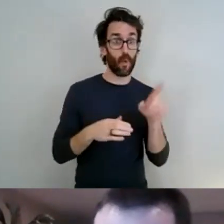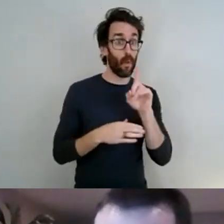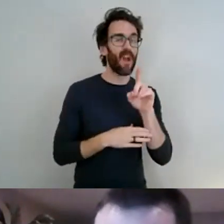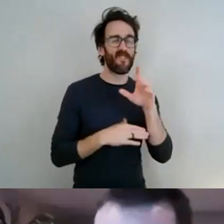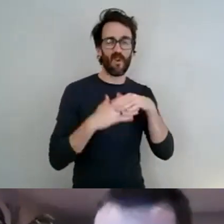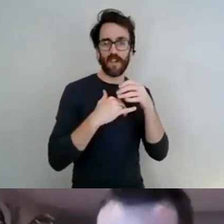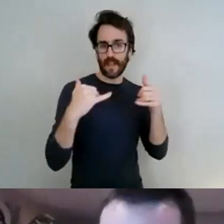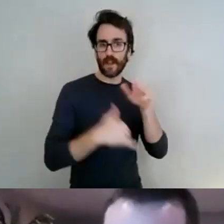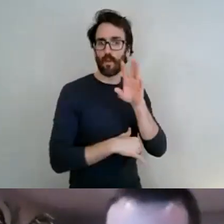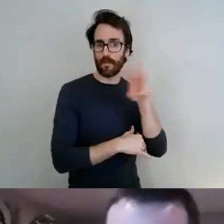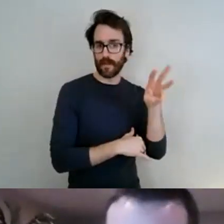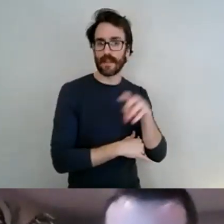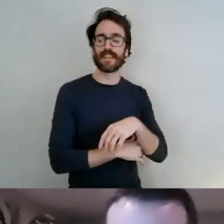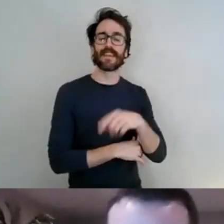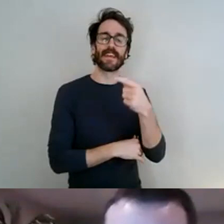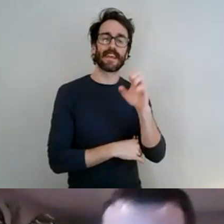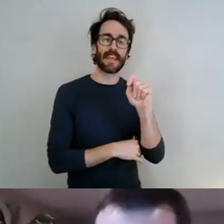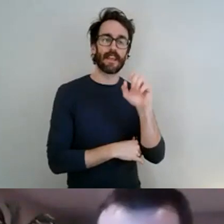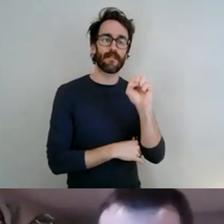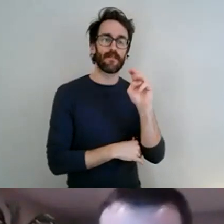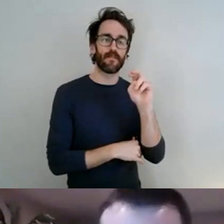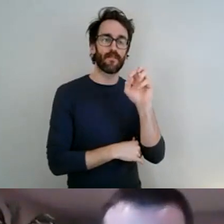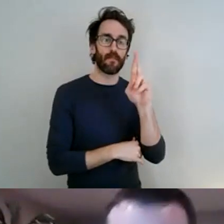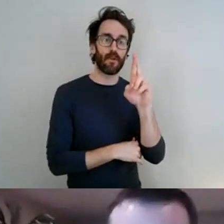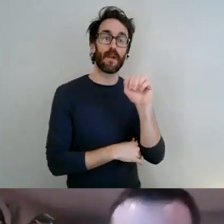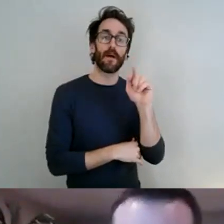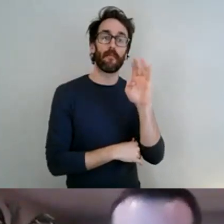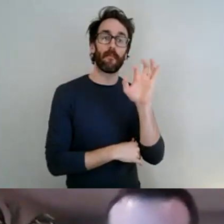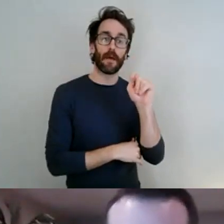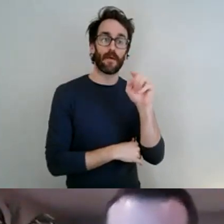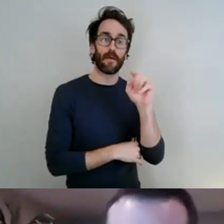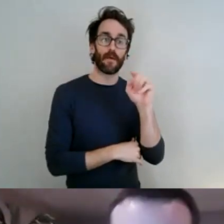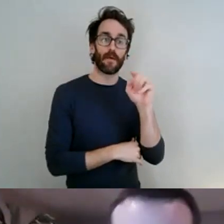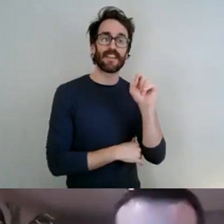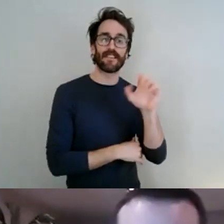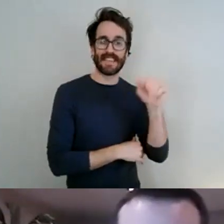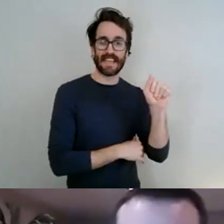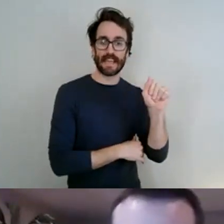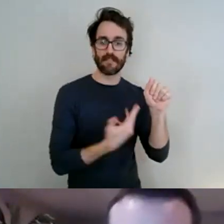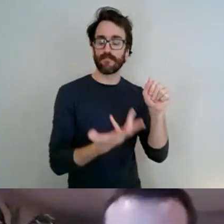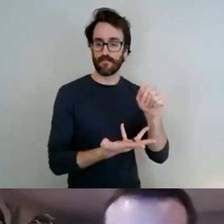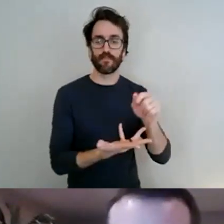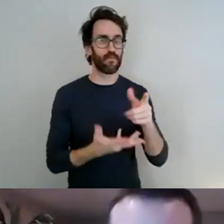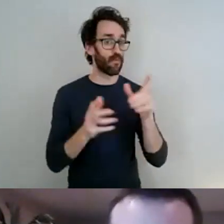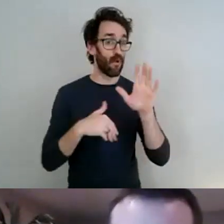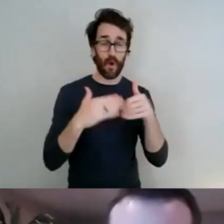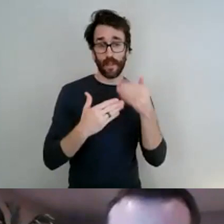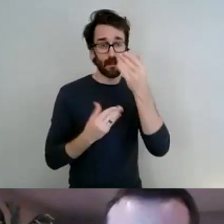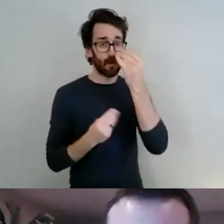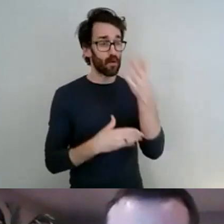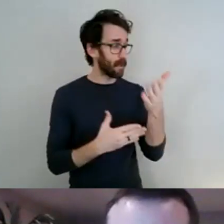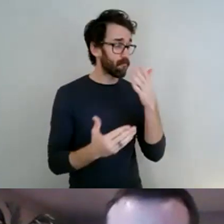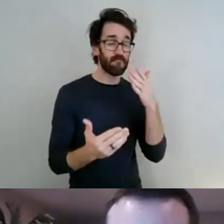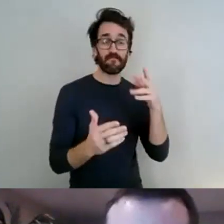website, GetSmarterBotMoney.ca, so anyone can link to any of the data, any of the resources posted. But if